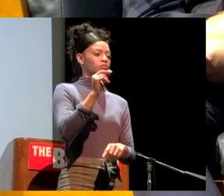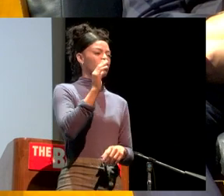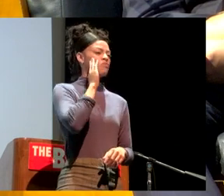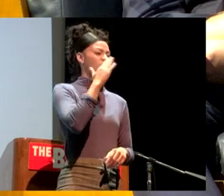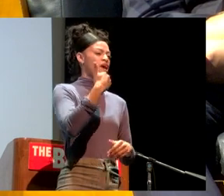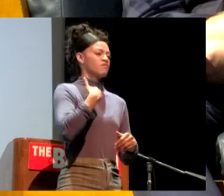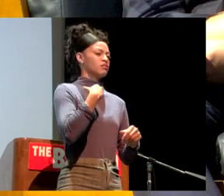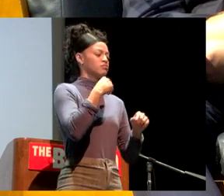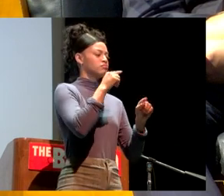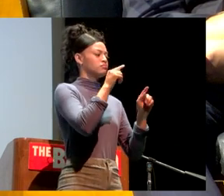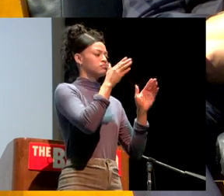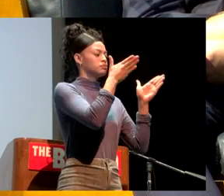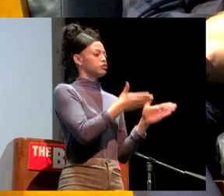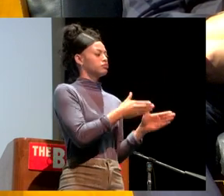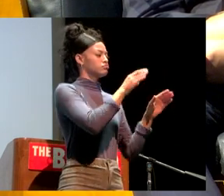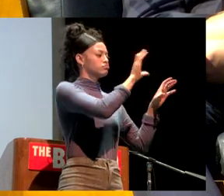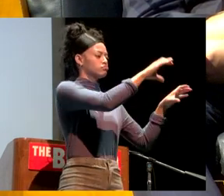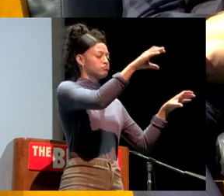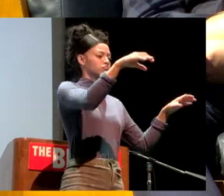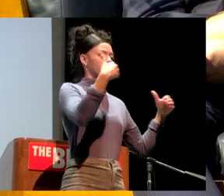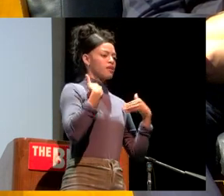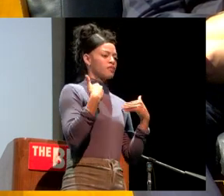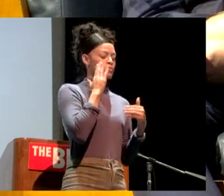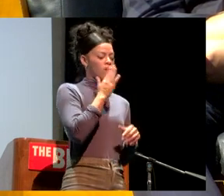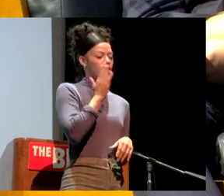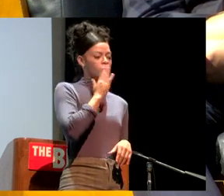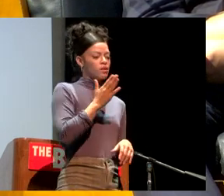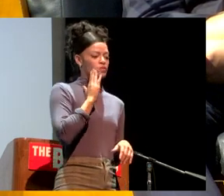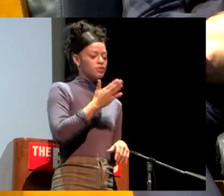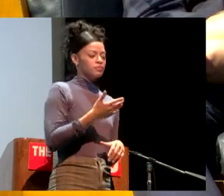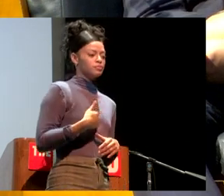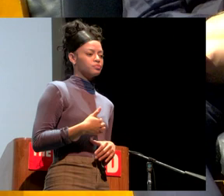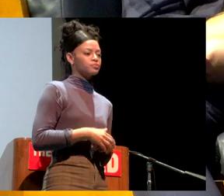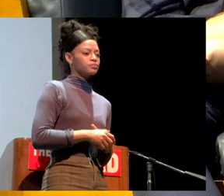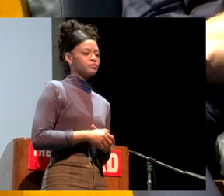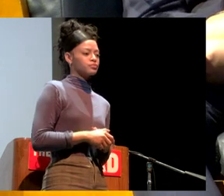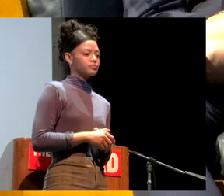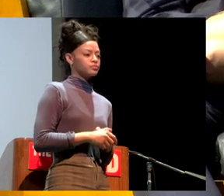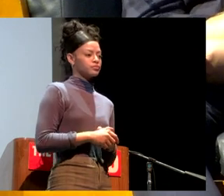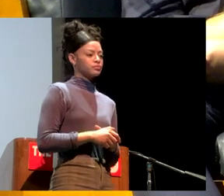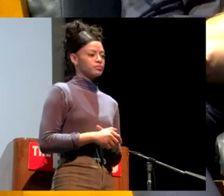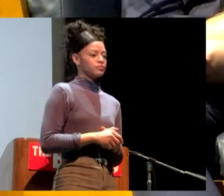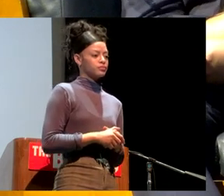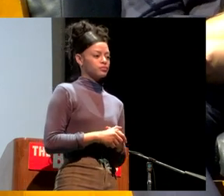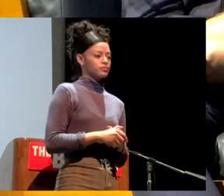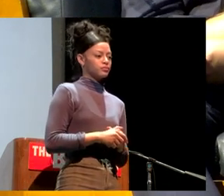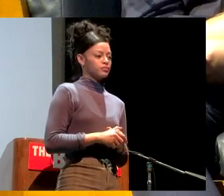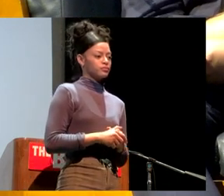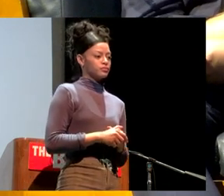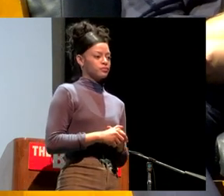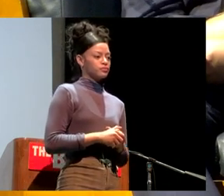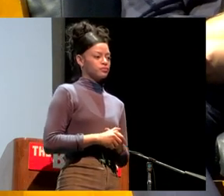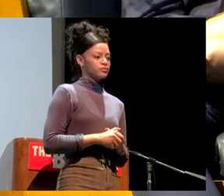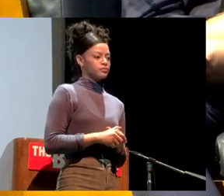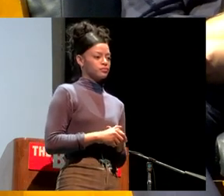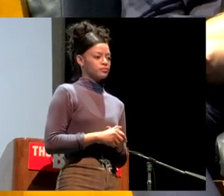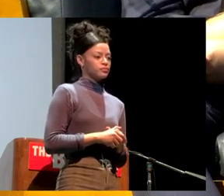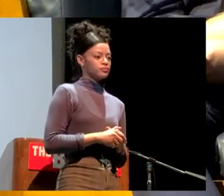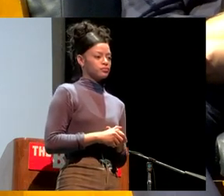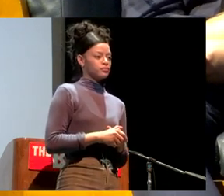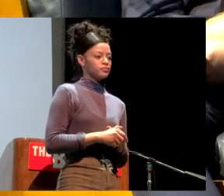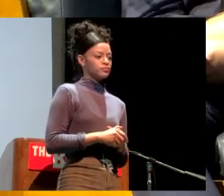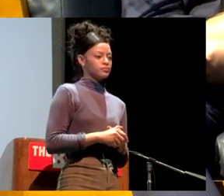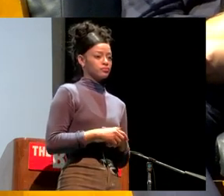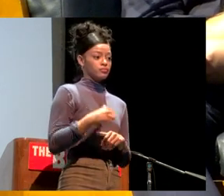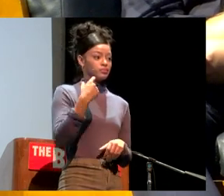lightning effects, whatever. Very hard to make lightning effects on a sneaker in the real world, right? So we always thought, okay, how do we translate, and we make